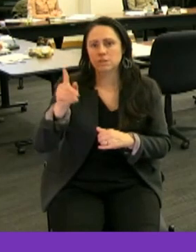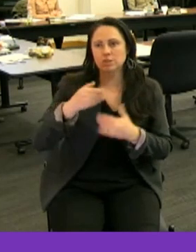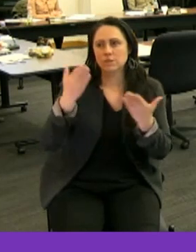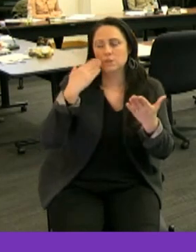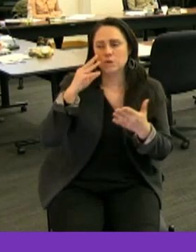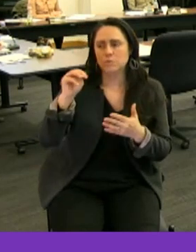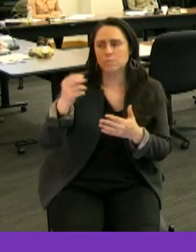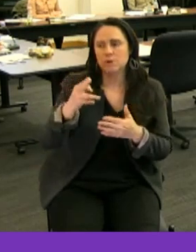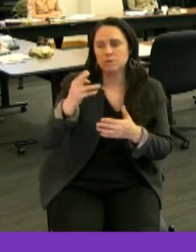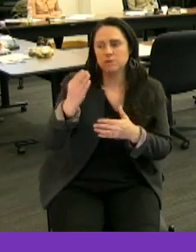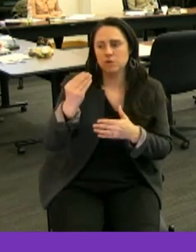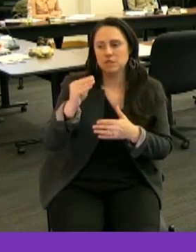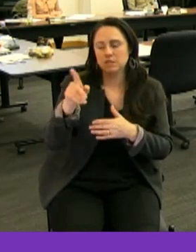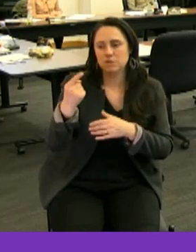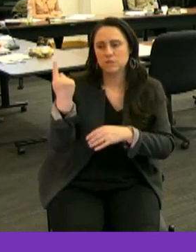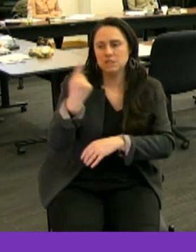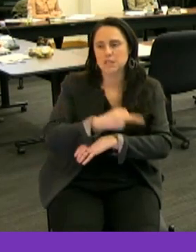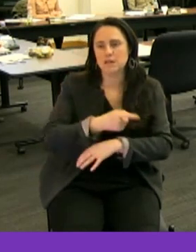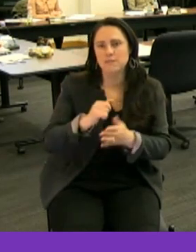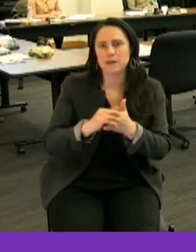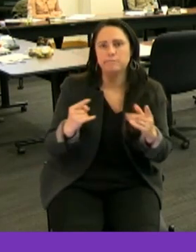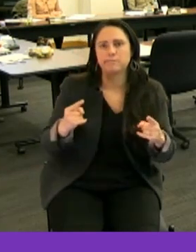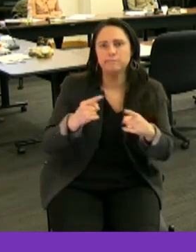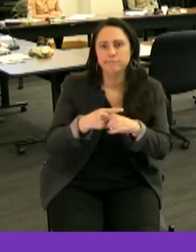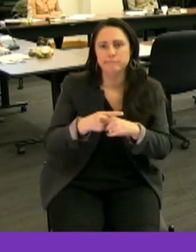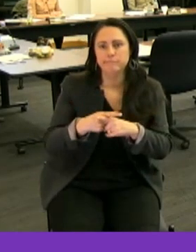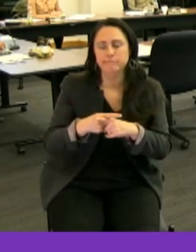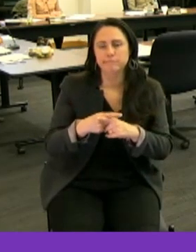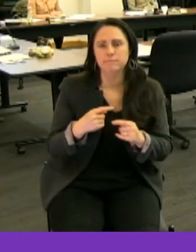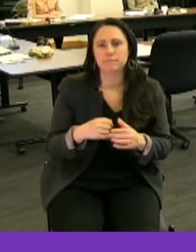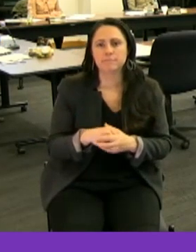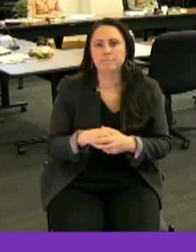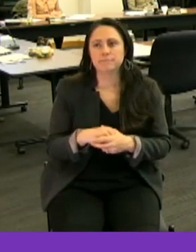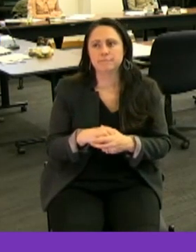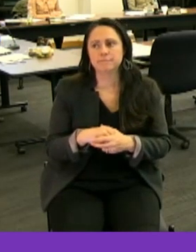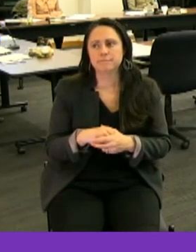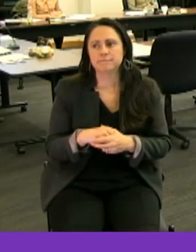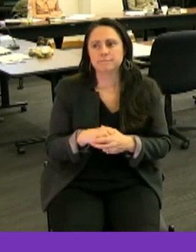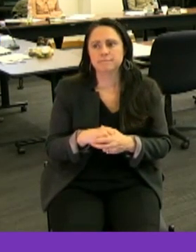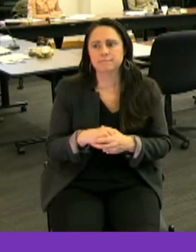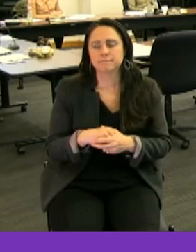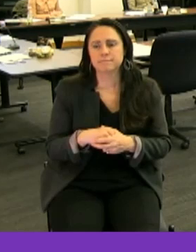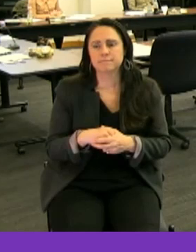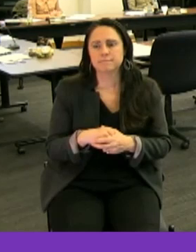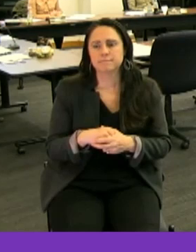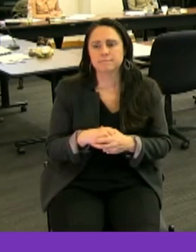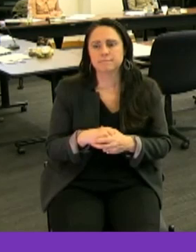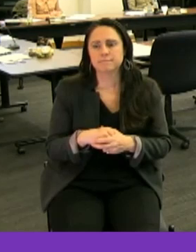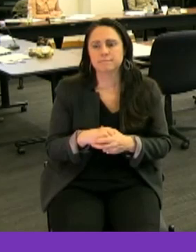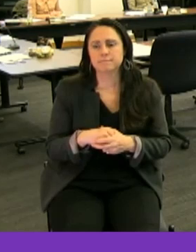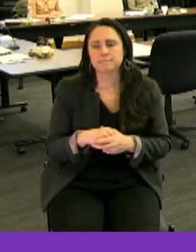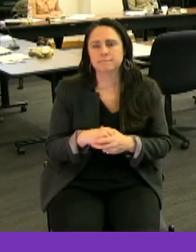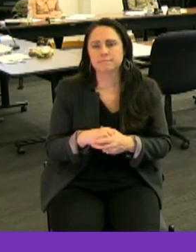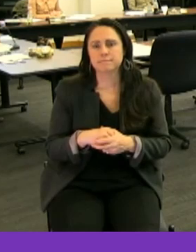March 14th is the only date that all of us need to be present for the presidential thing.